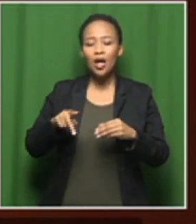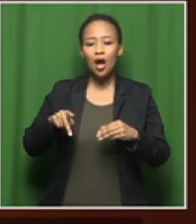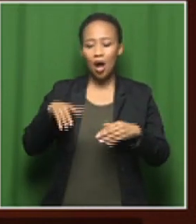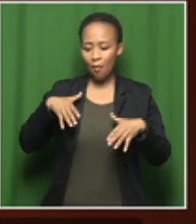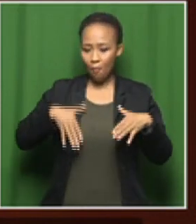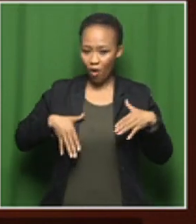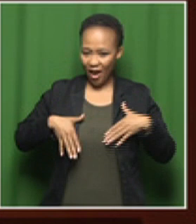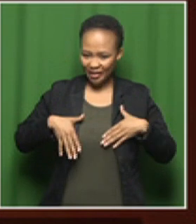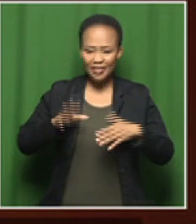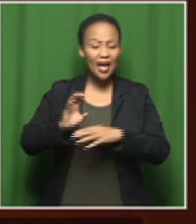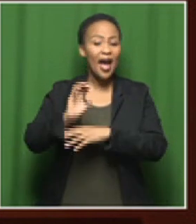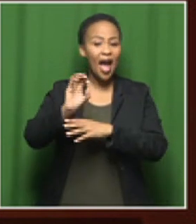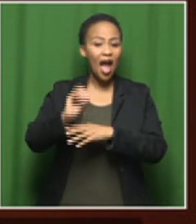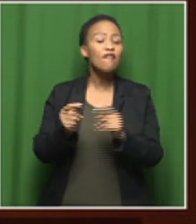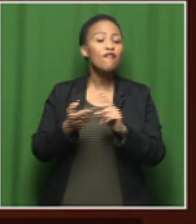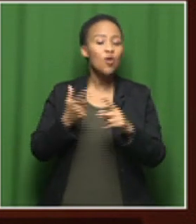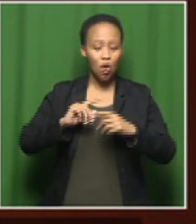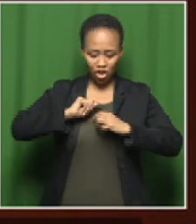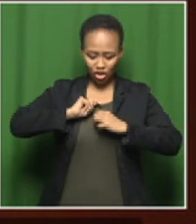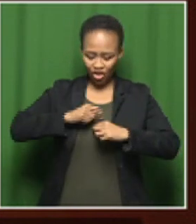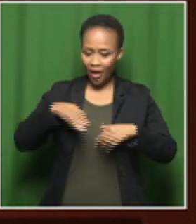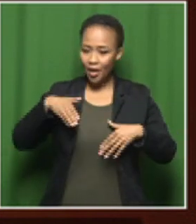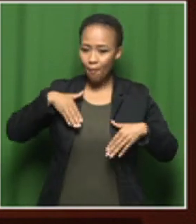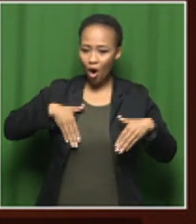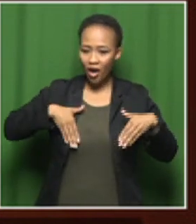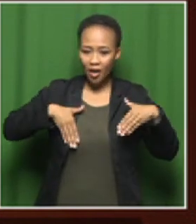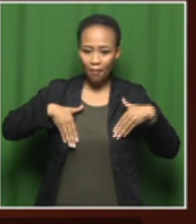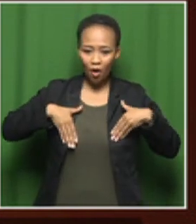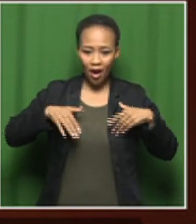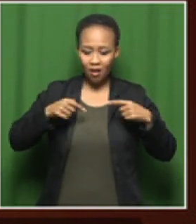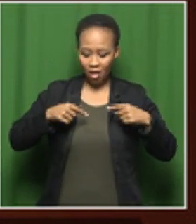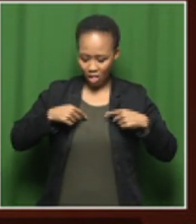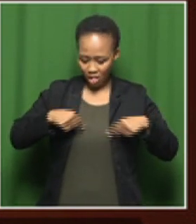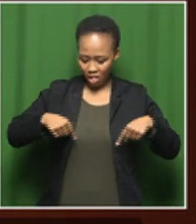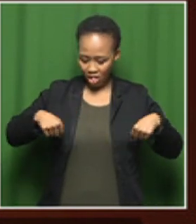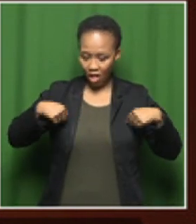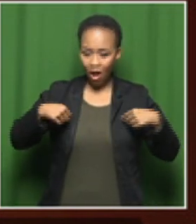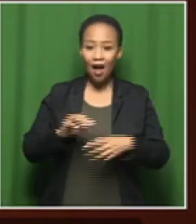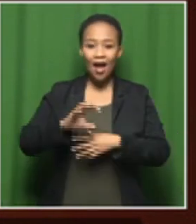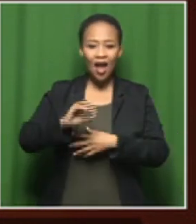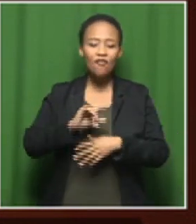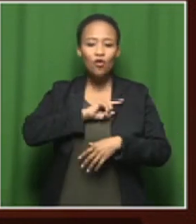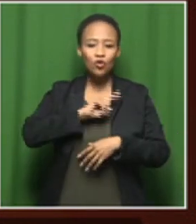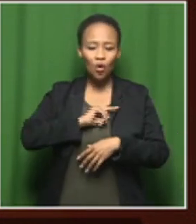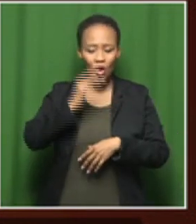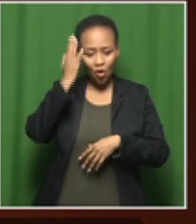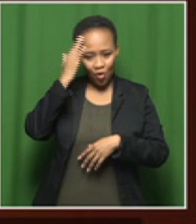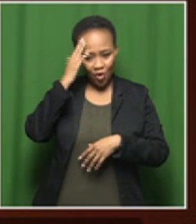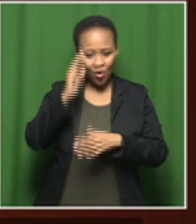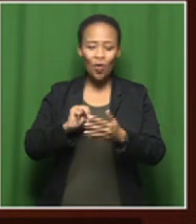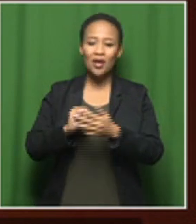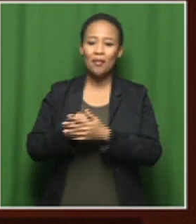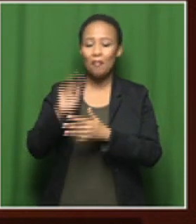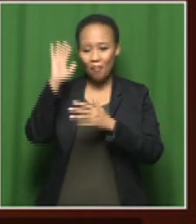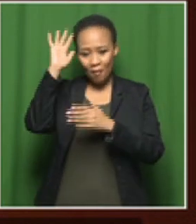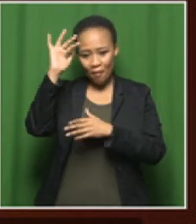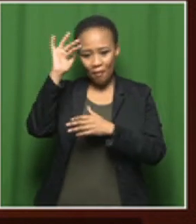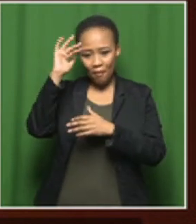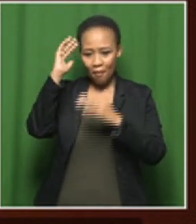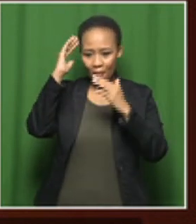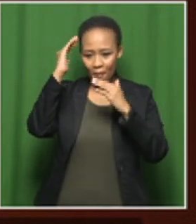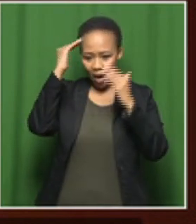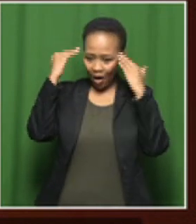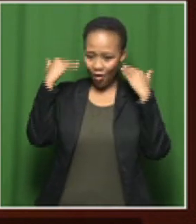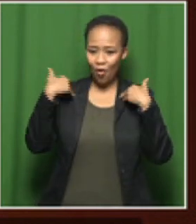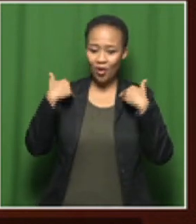from a classic shirt dress, because everyone knows how hard makotis work during that time. Of course, tell me about it. And the